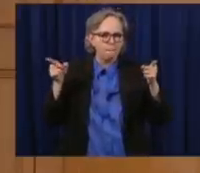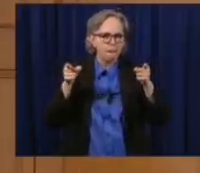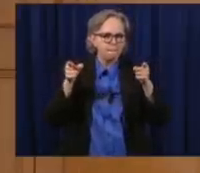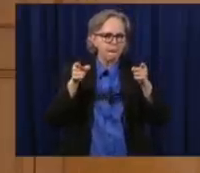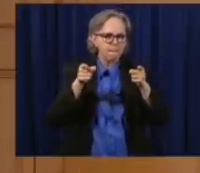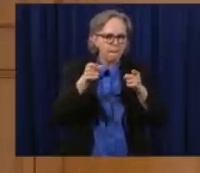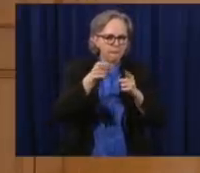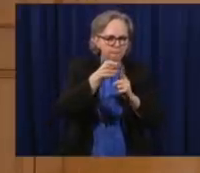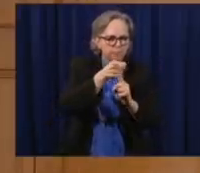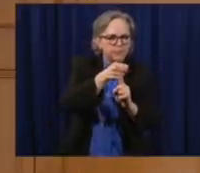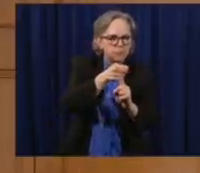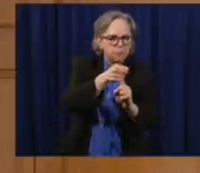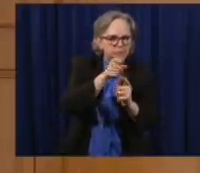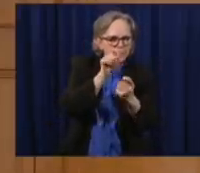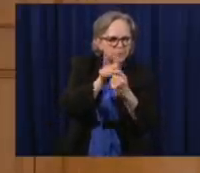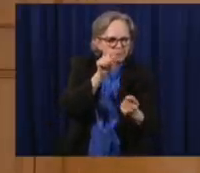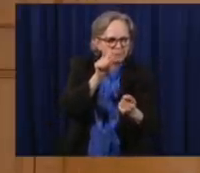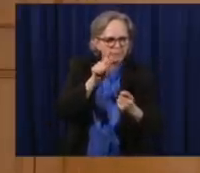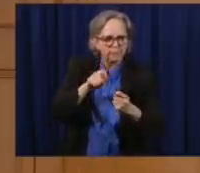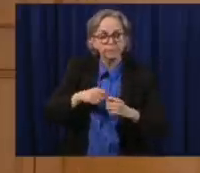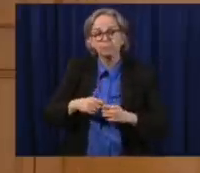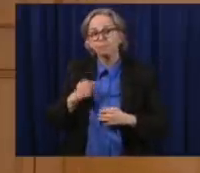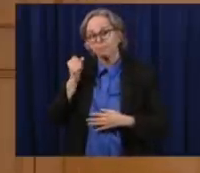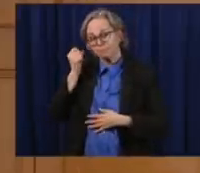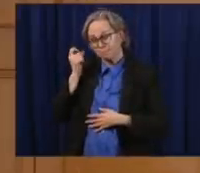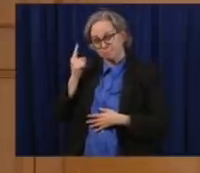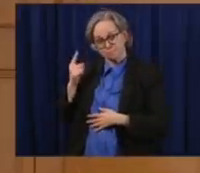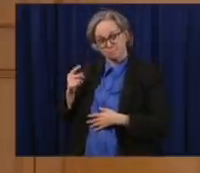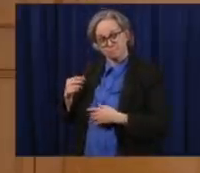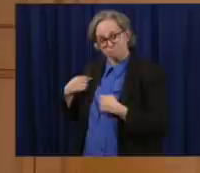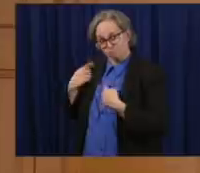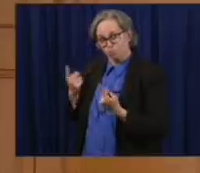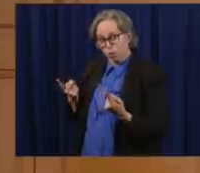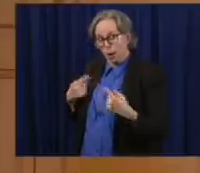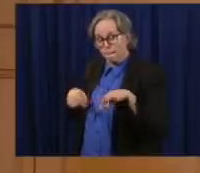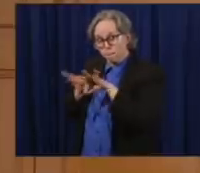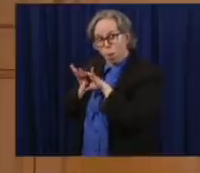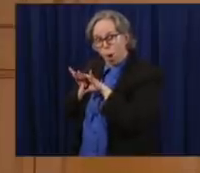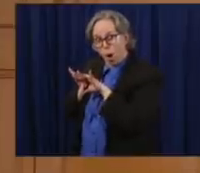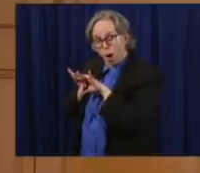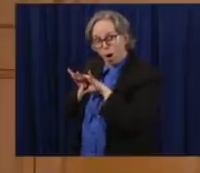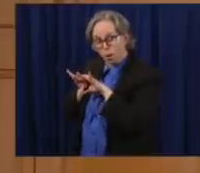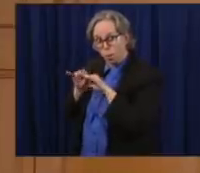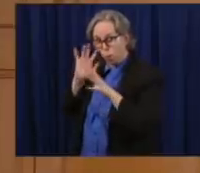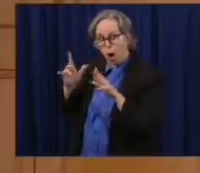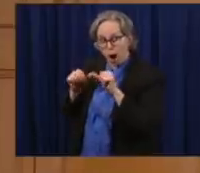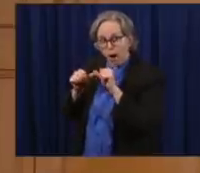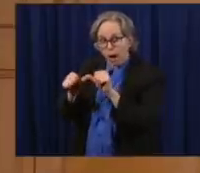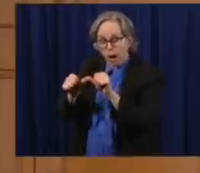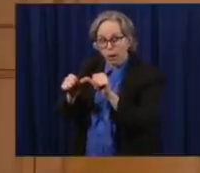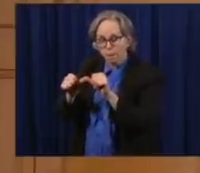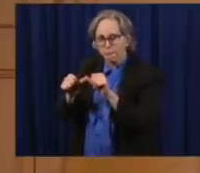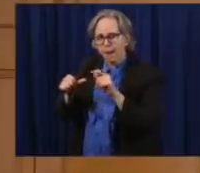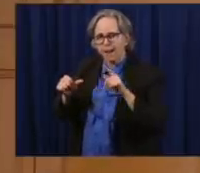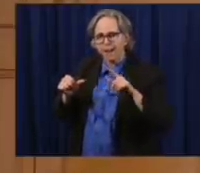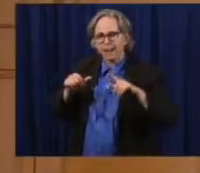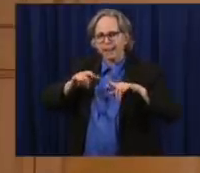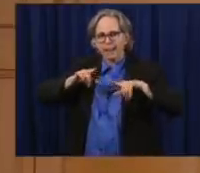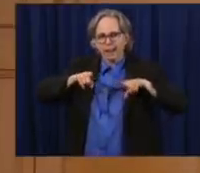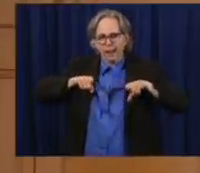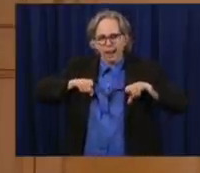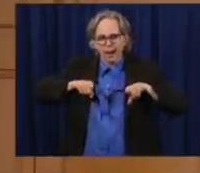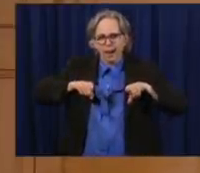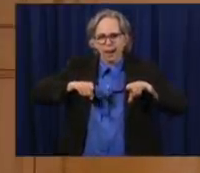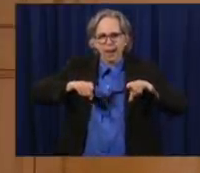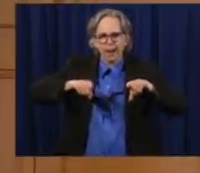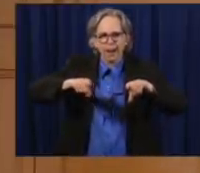our existing, because the things that we've done are still components of it. But for instance, are there some things like a